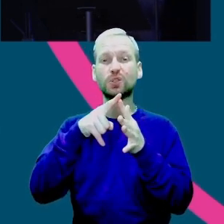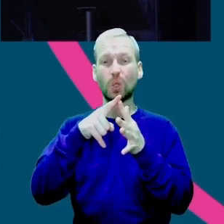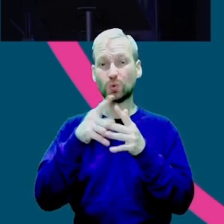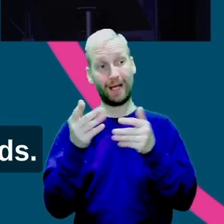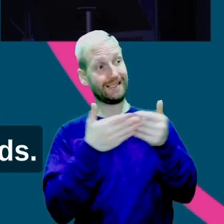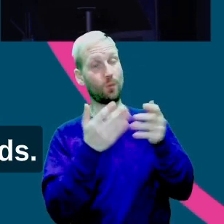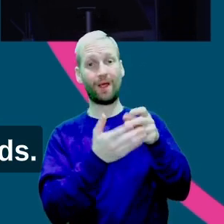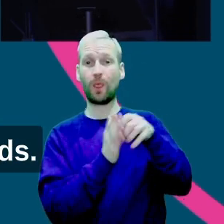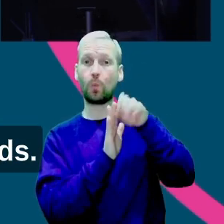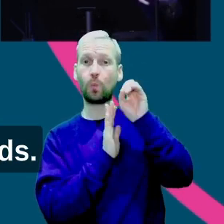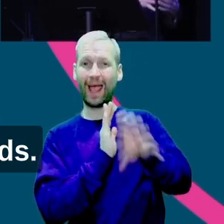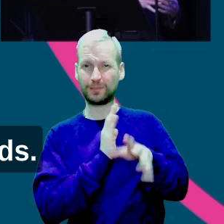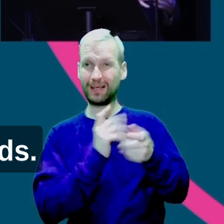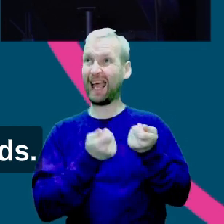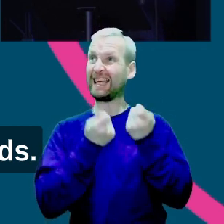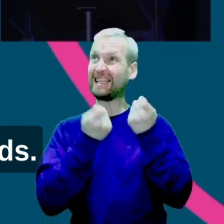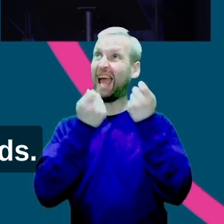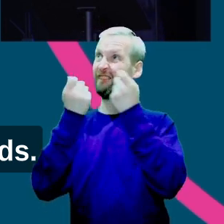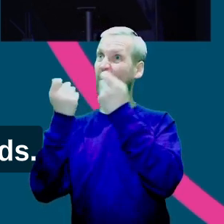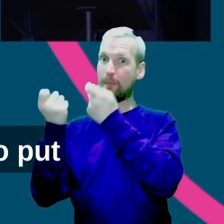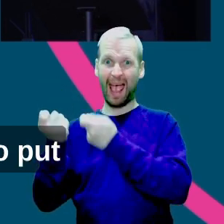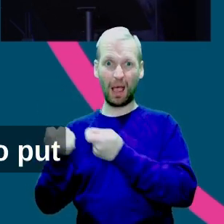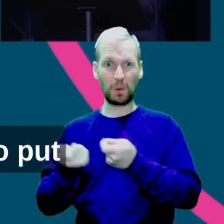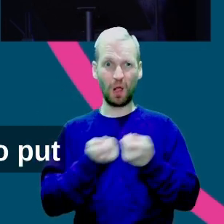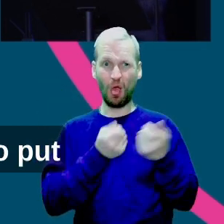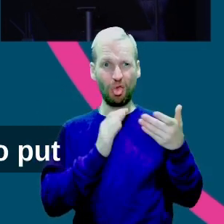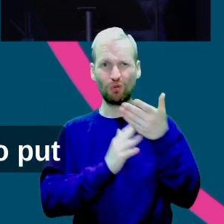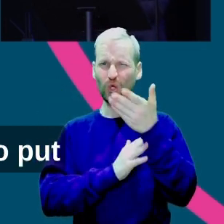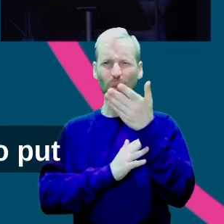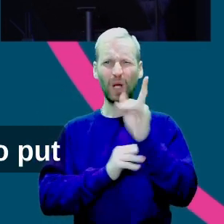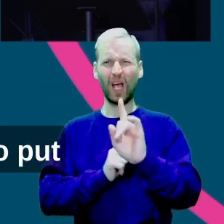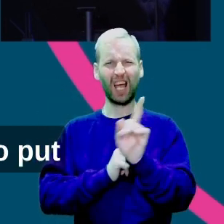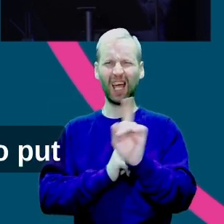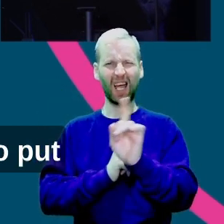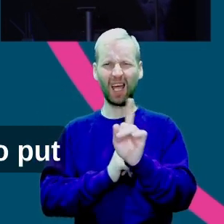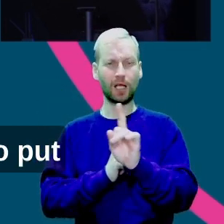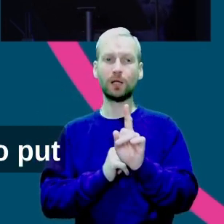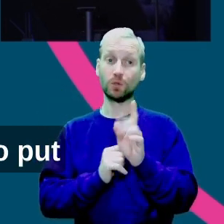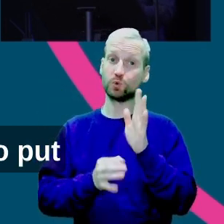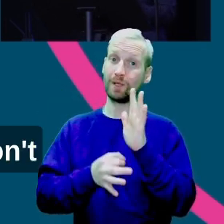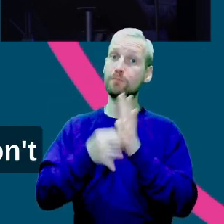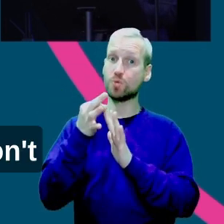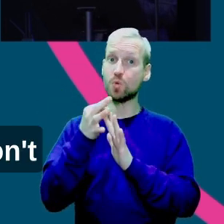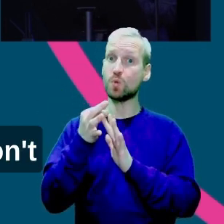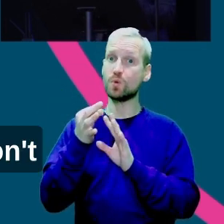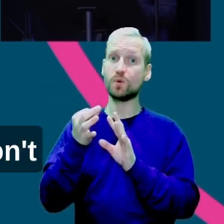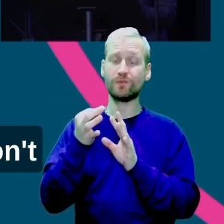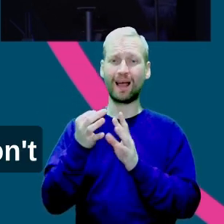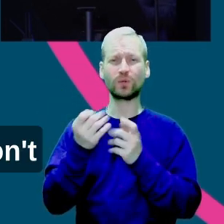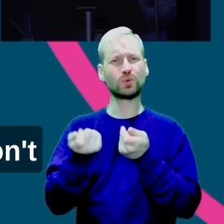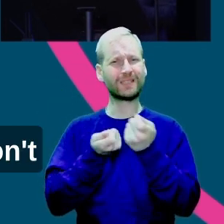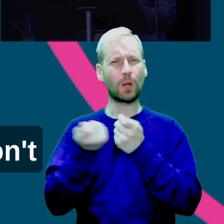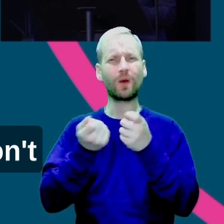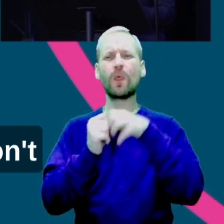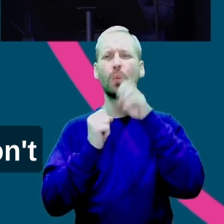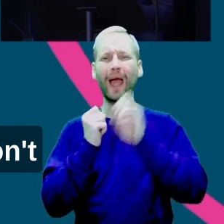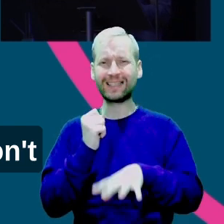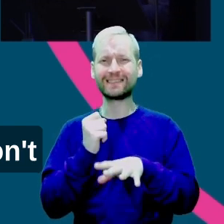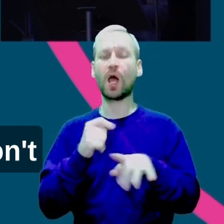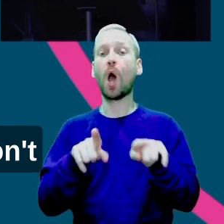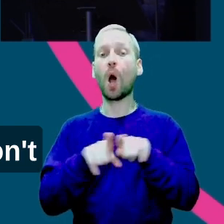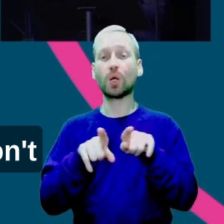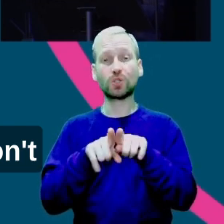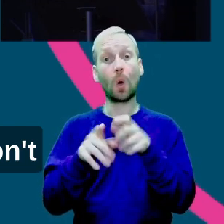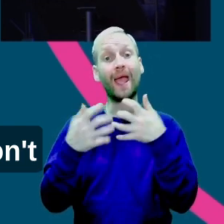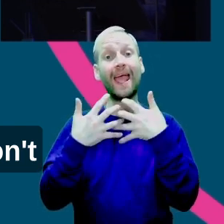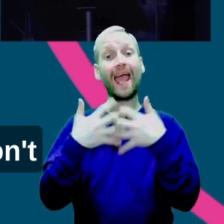waste, so we're not carrying things right the way through the ward. So that's another improvement that we've been able to put in, and really good equipment storage.